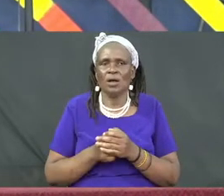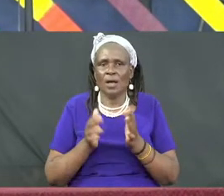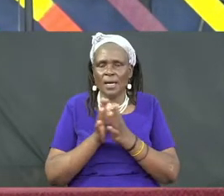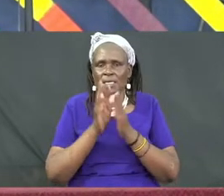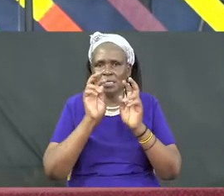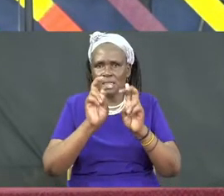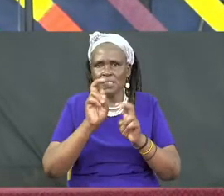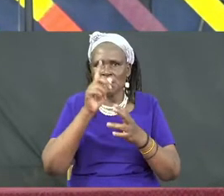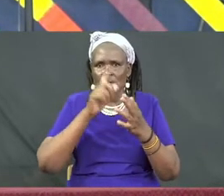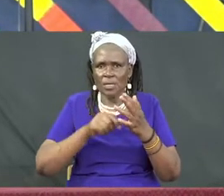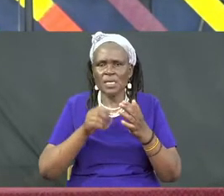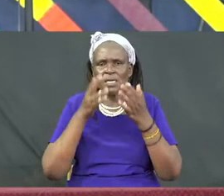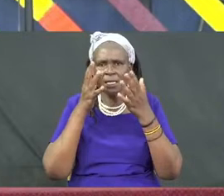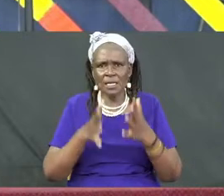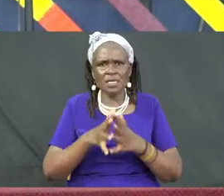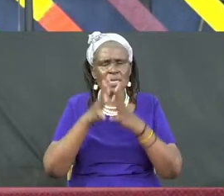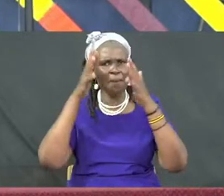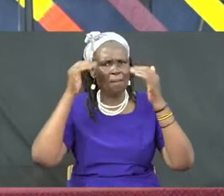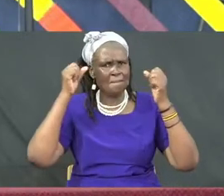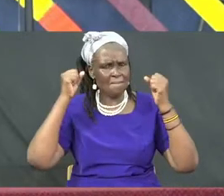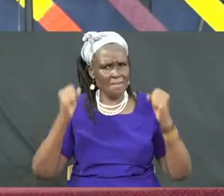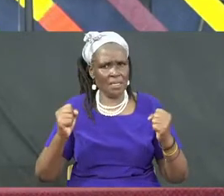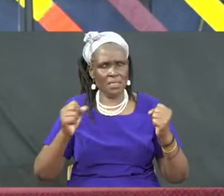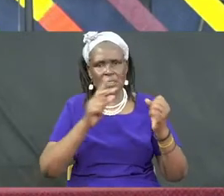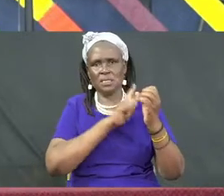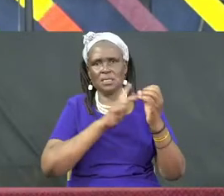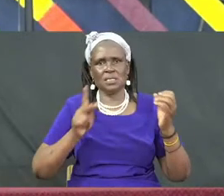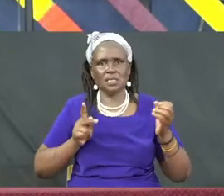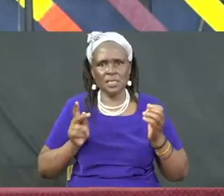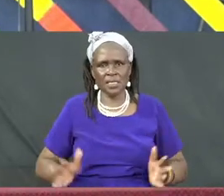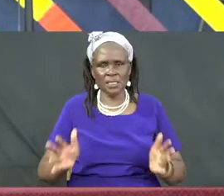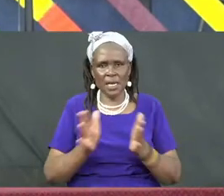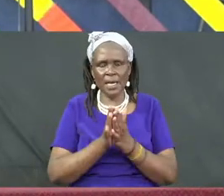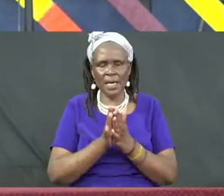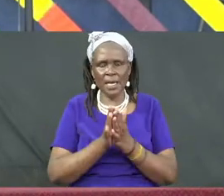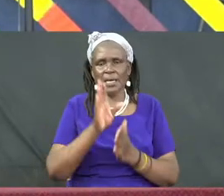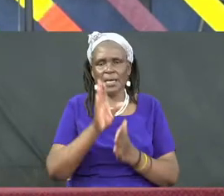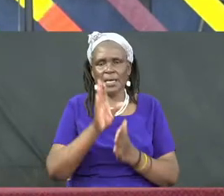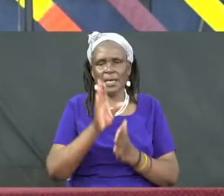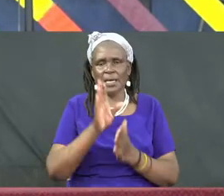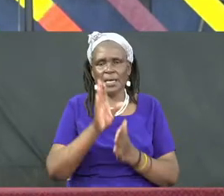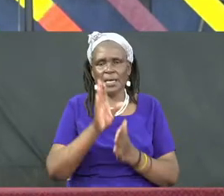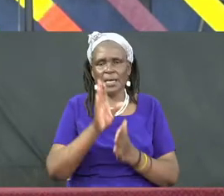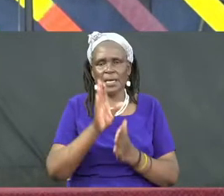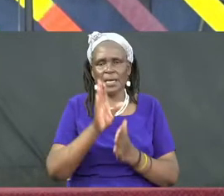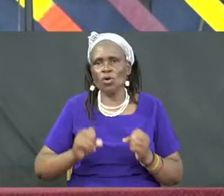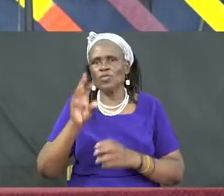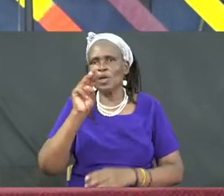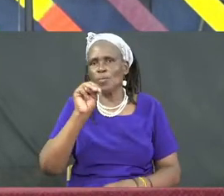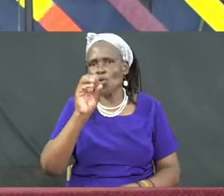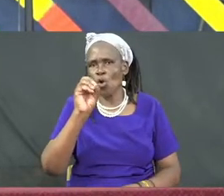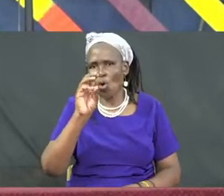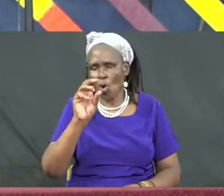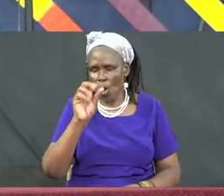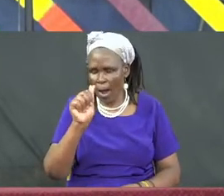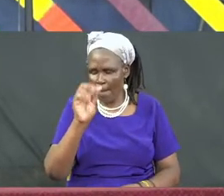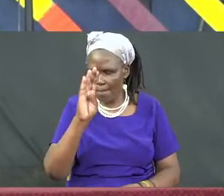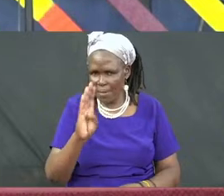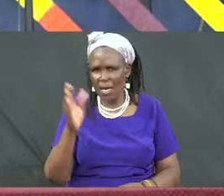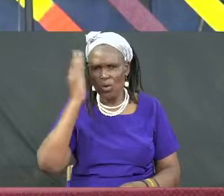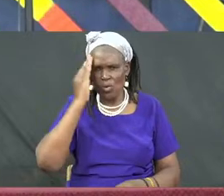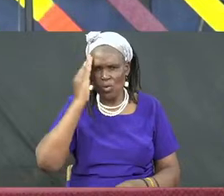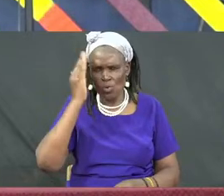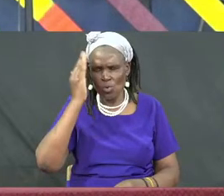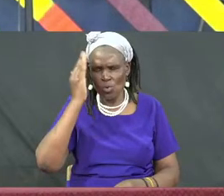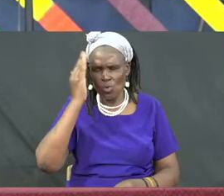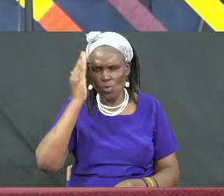these mighty kings. And Balak, the king of the Moab, knows these people